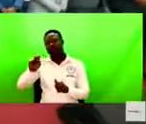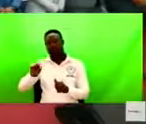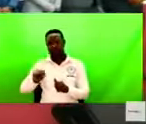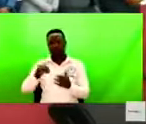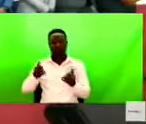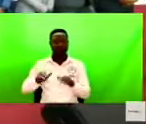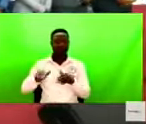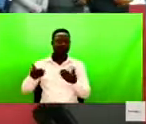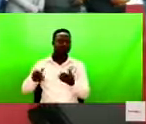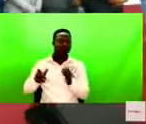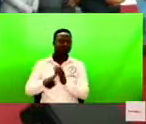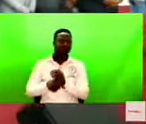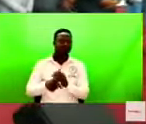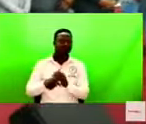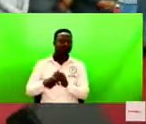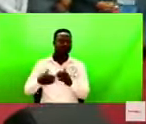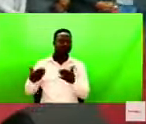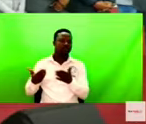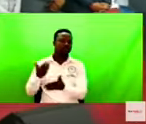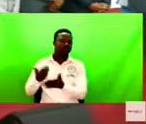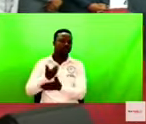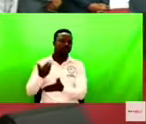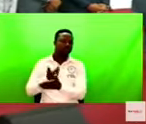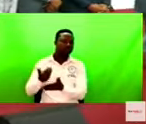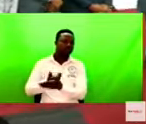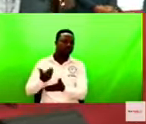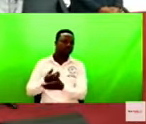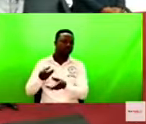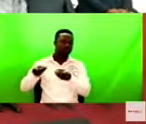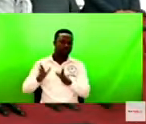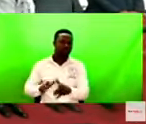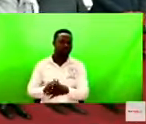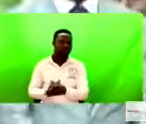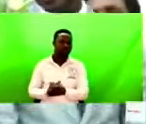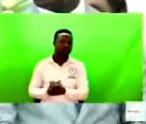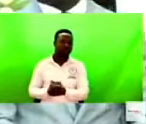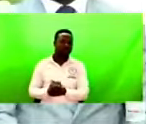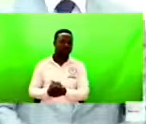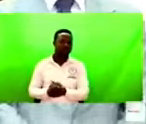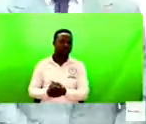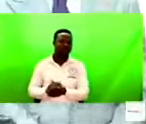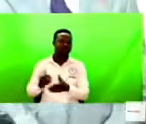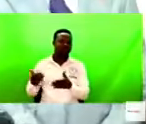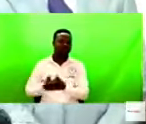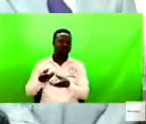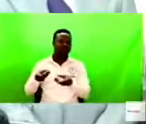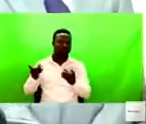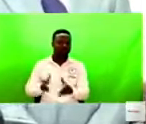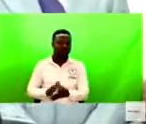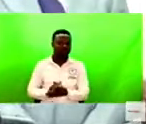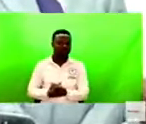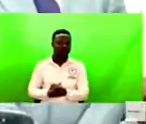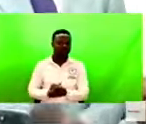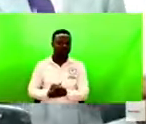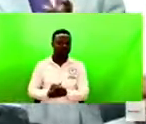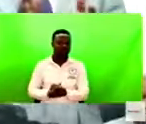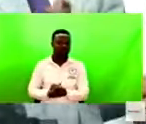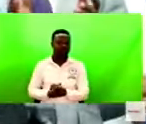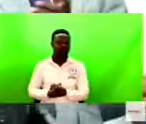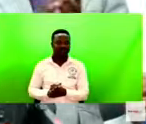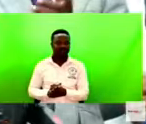to introduce to you the newest children's director of our church, the freshest children's director of our